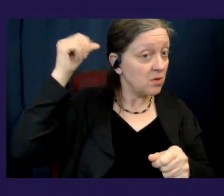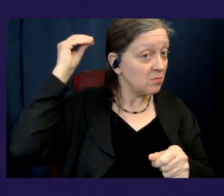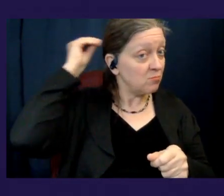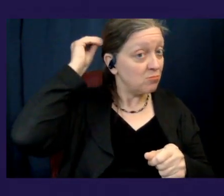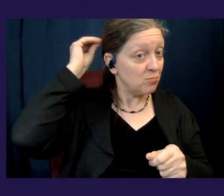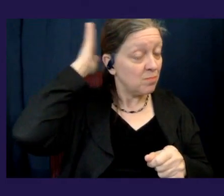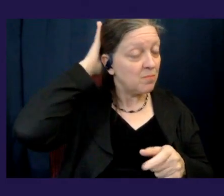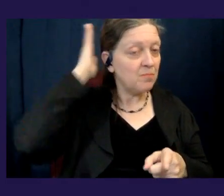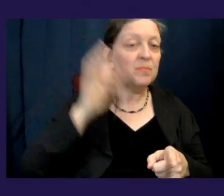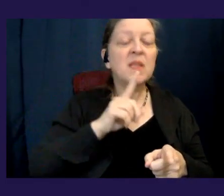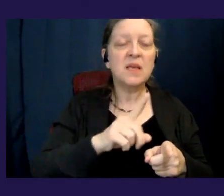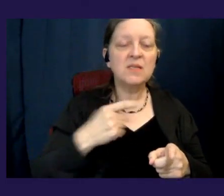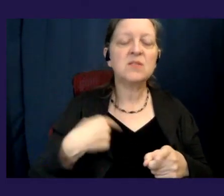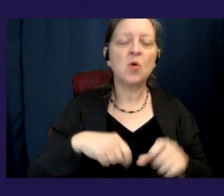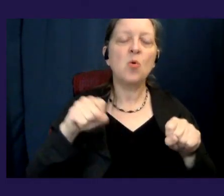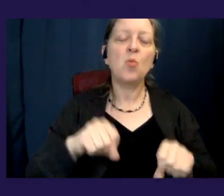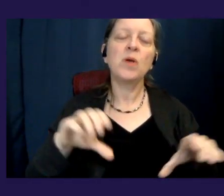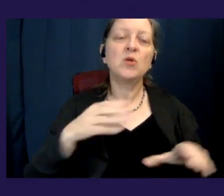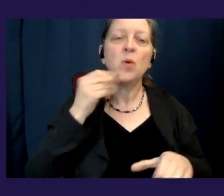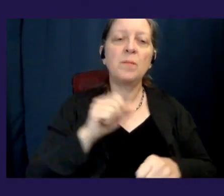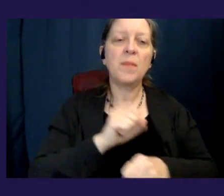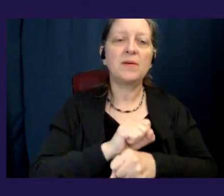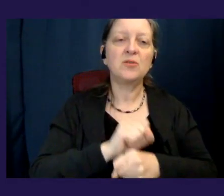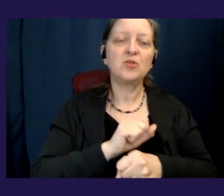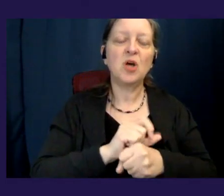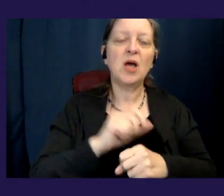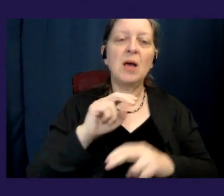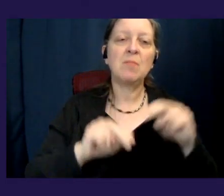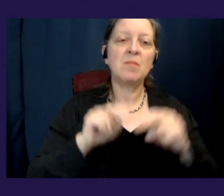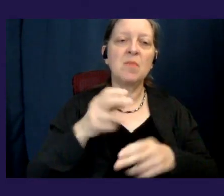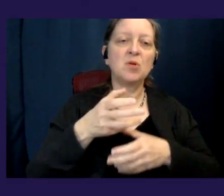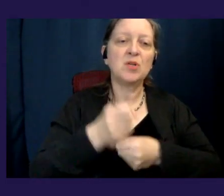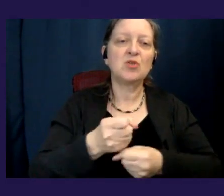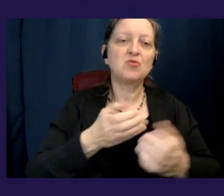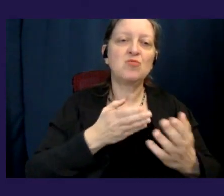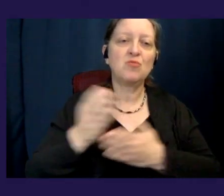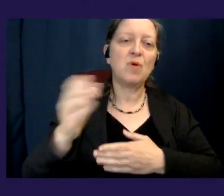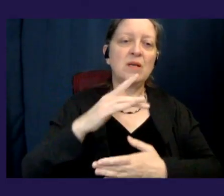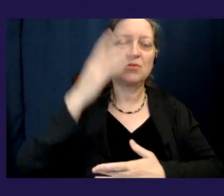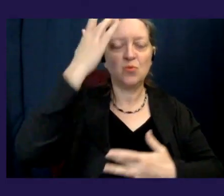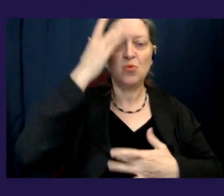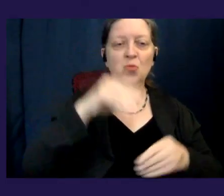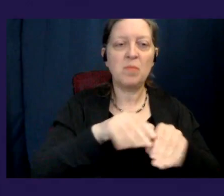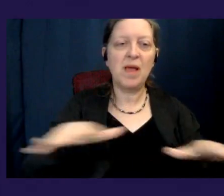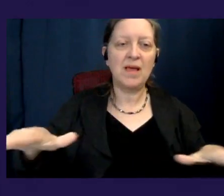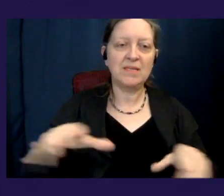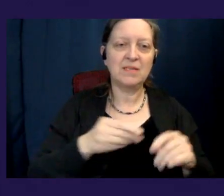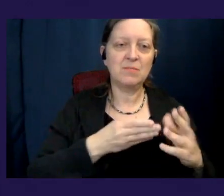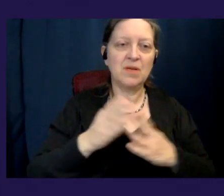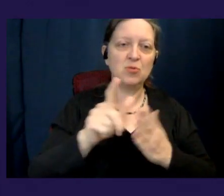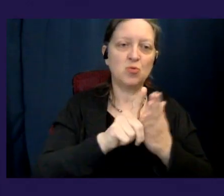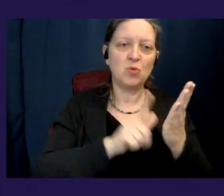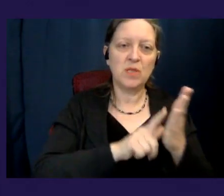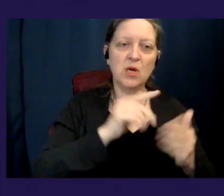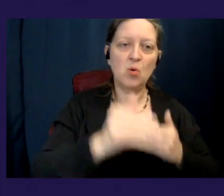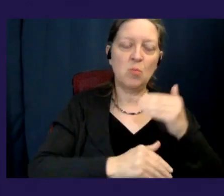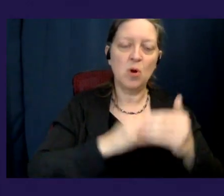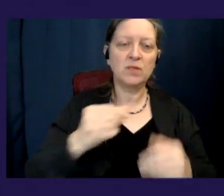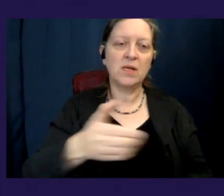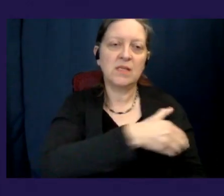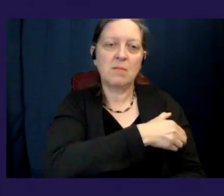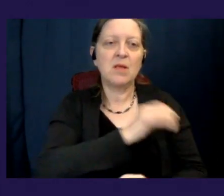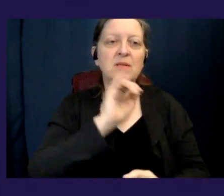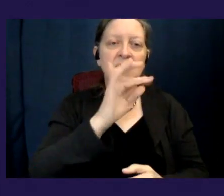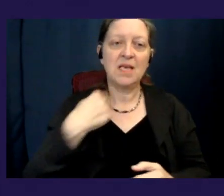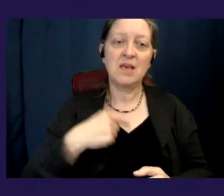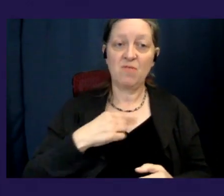the legal process and through the application of legal powers, if we're willing to try and if we're willing to change. That